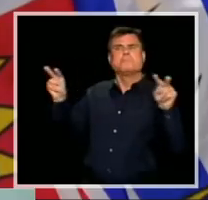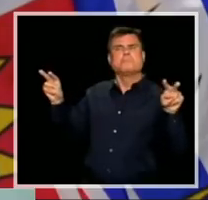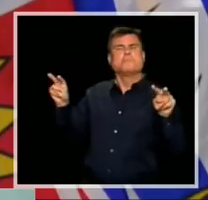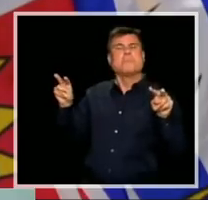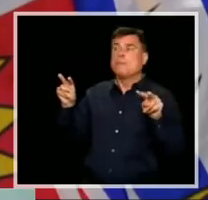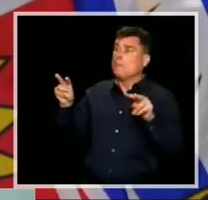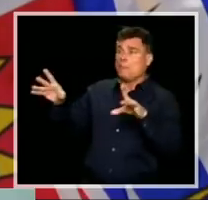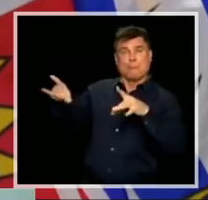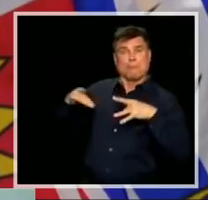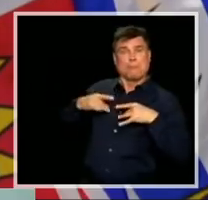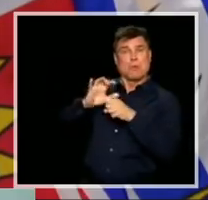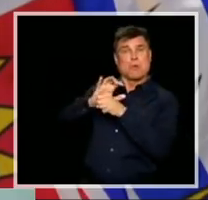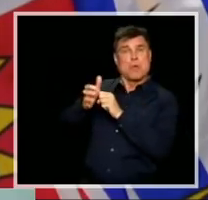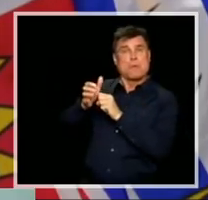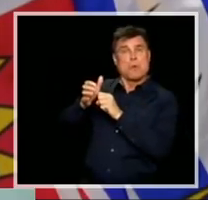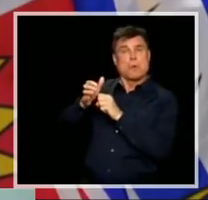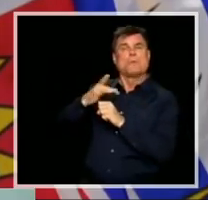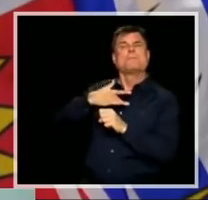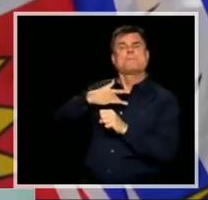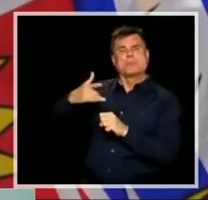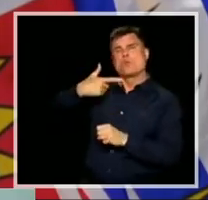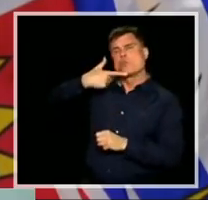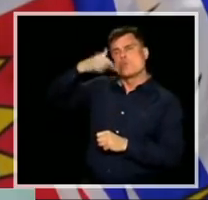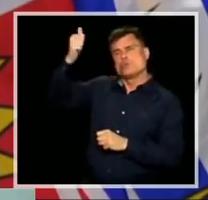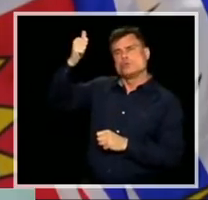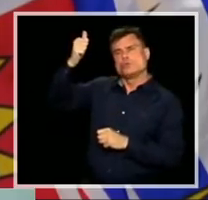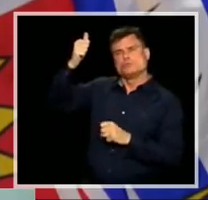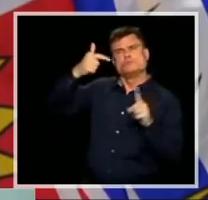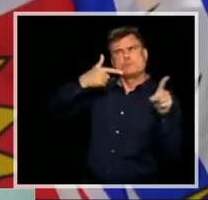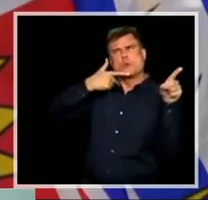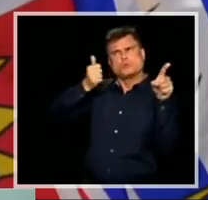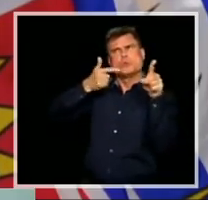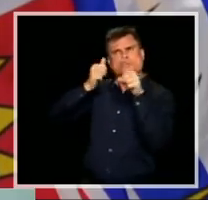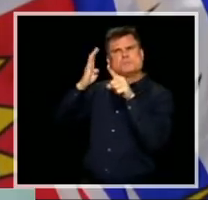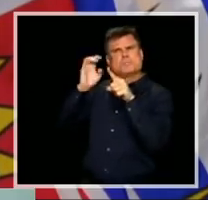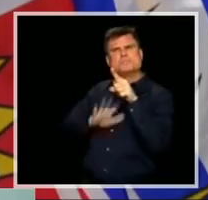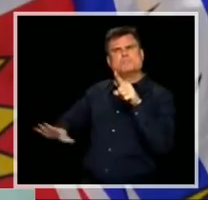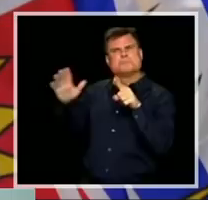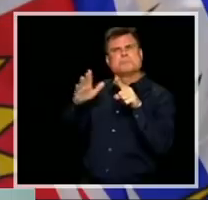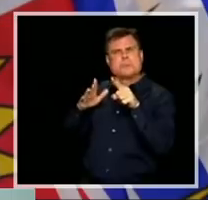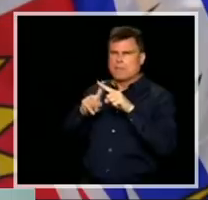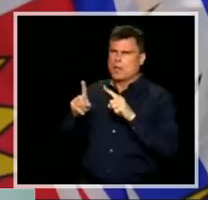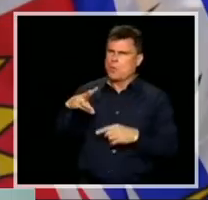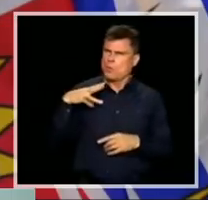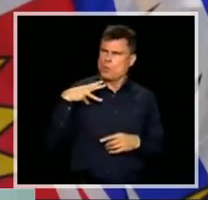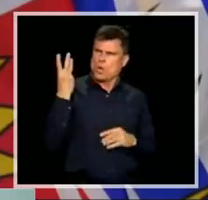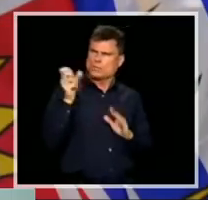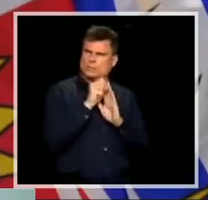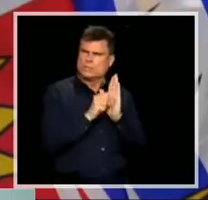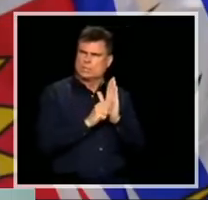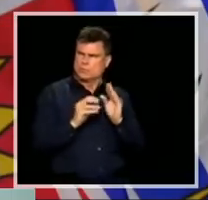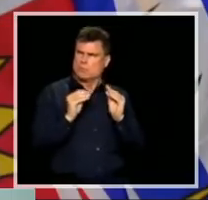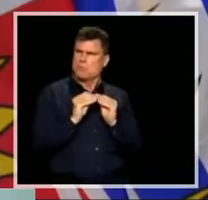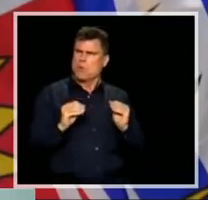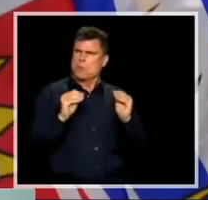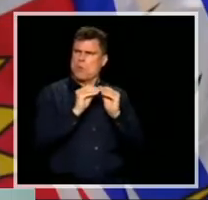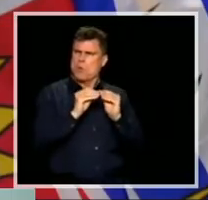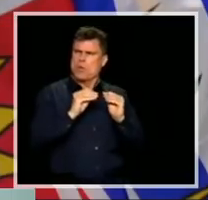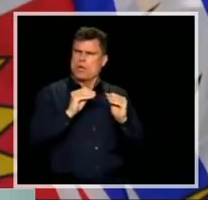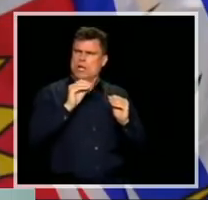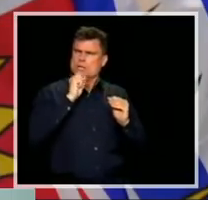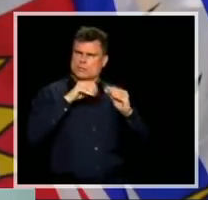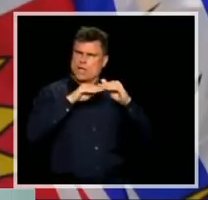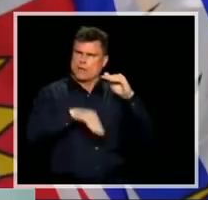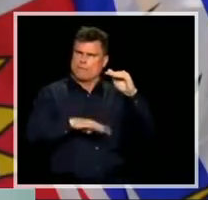to be staff or residents of long-term care, also workers in settings like the poultry plant. So they tend